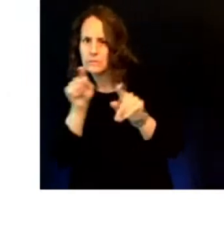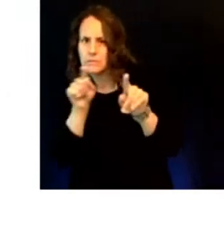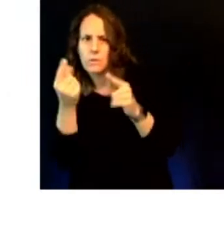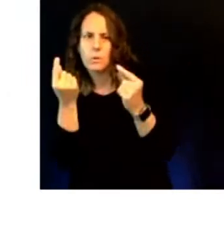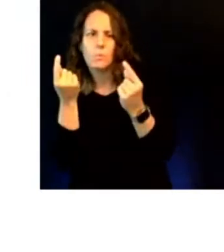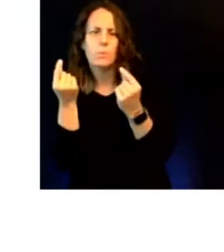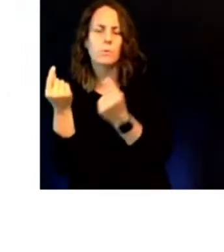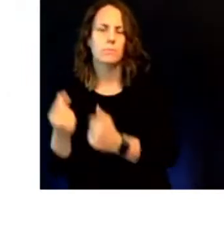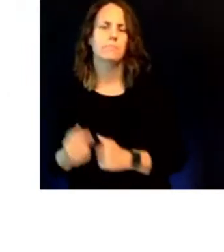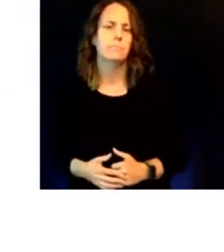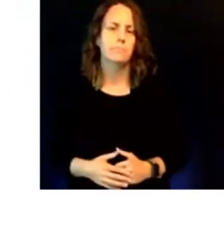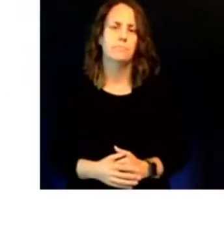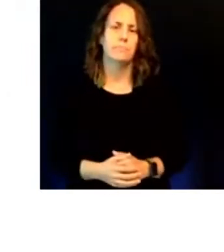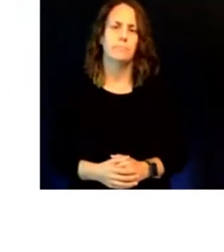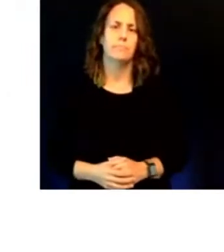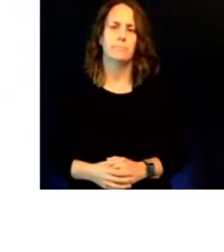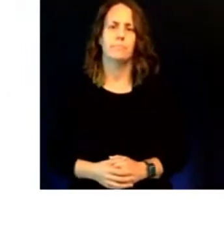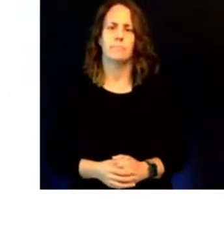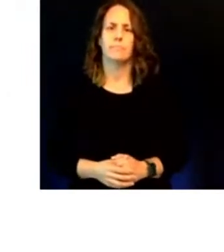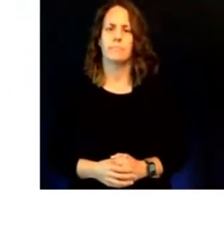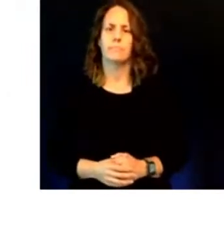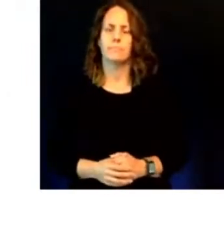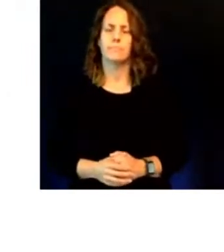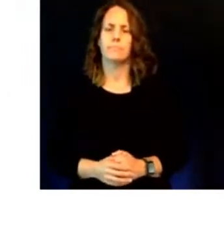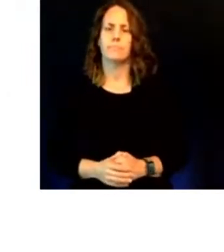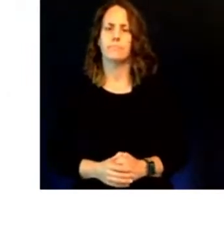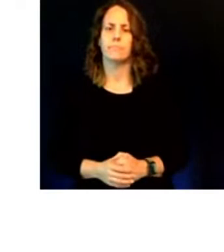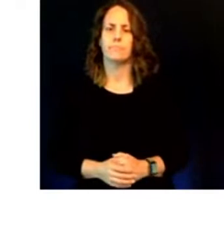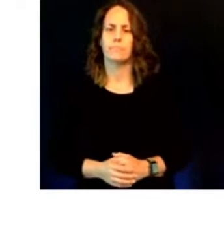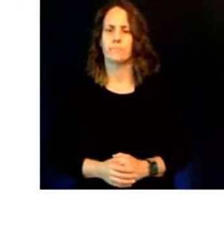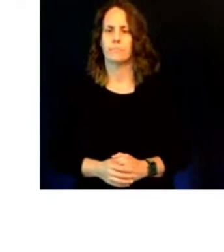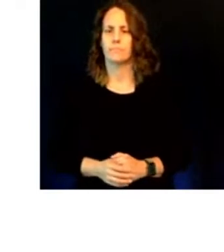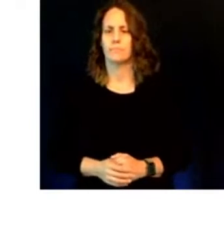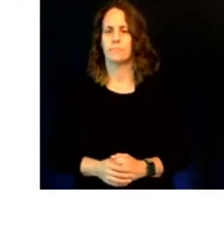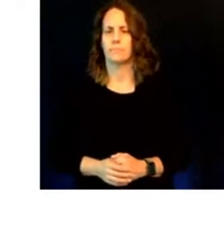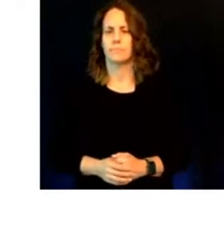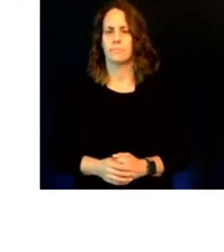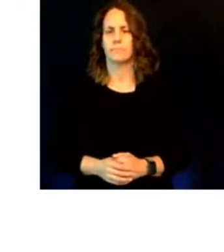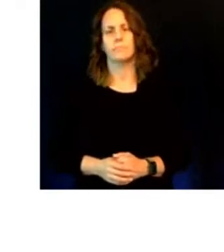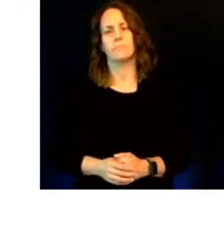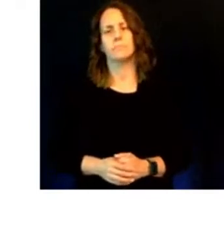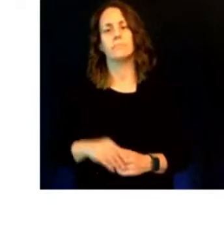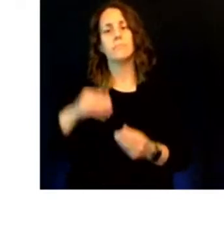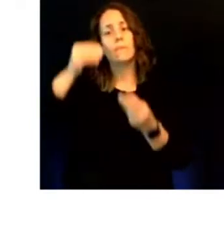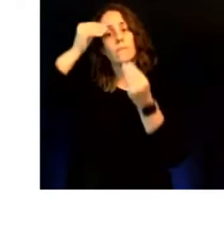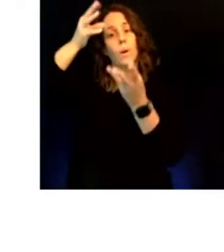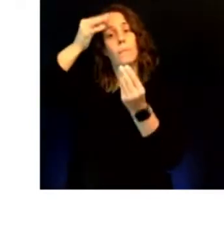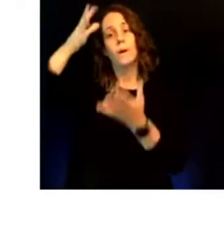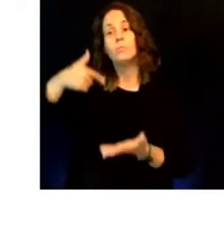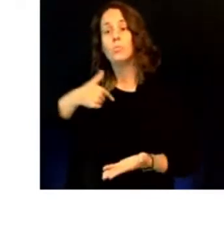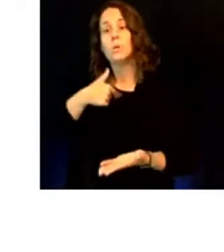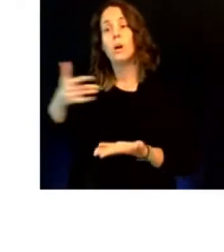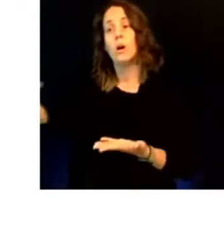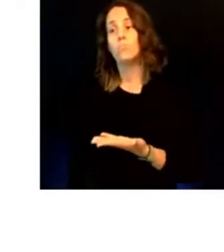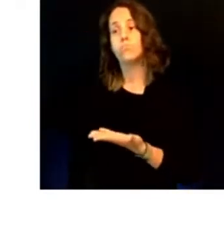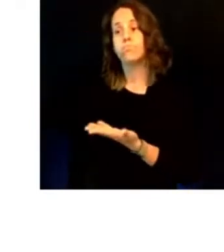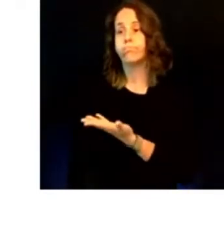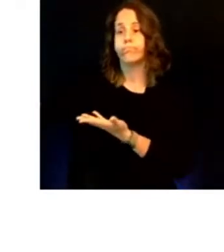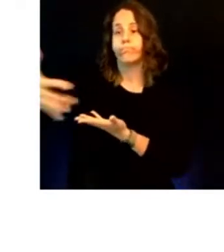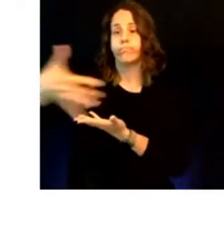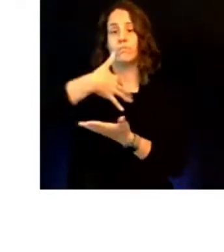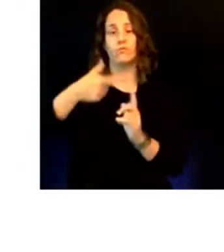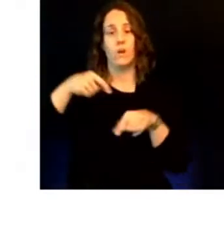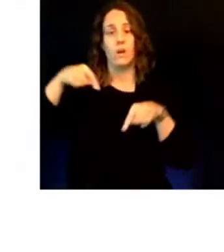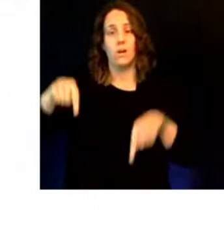Disease surveillance work is, of course, a dynamic process and continues to be an important part of our COVID-19 response in Wisconsin. And together, we